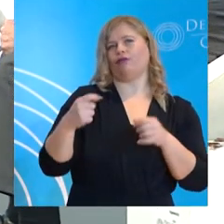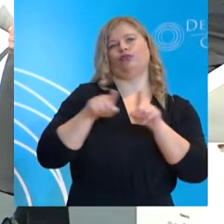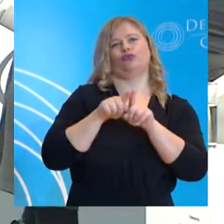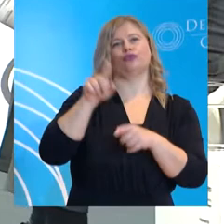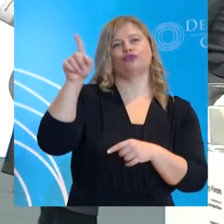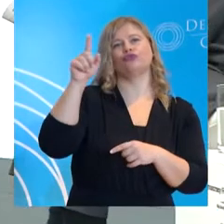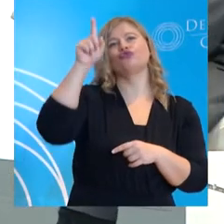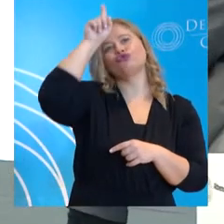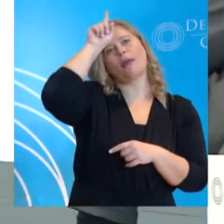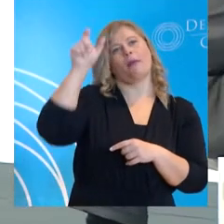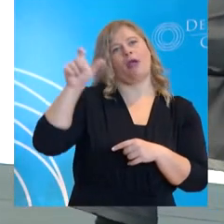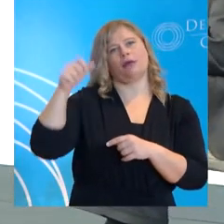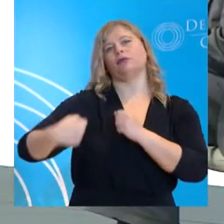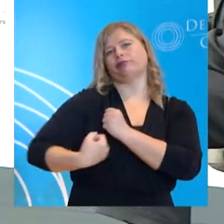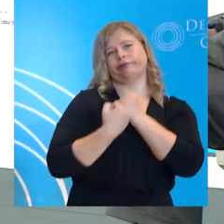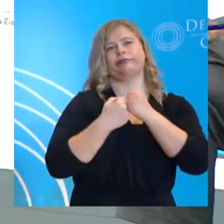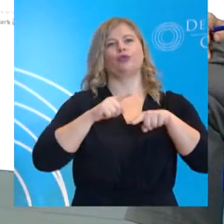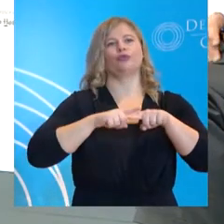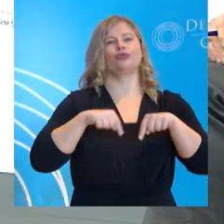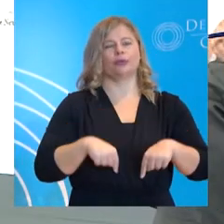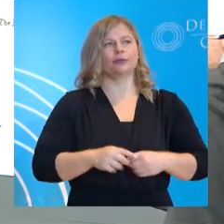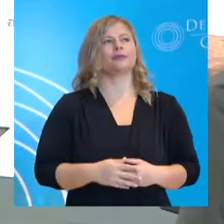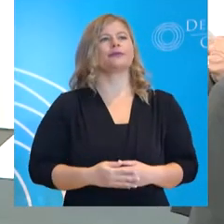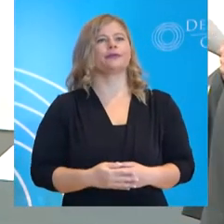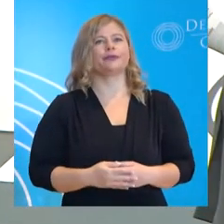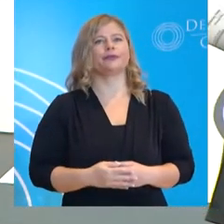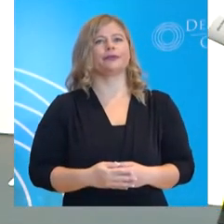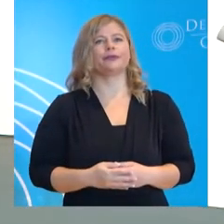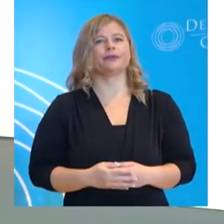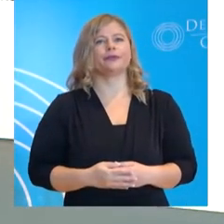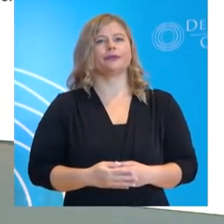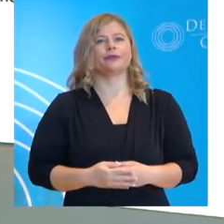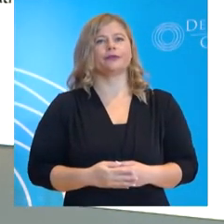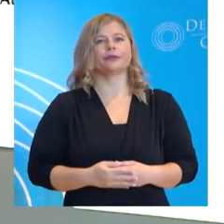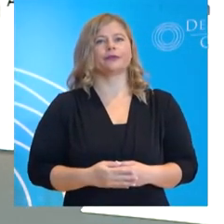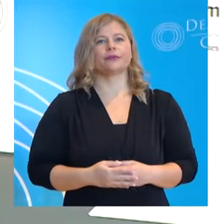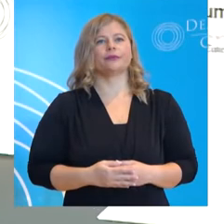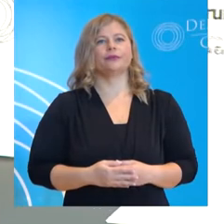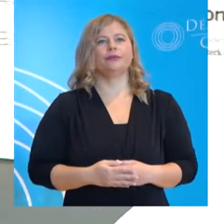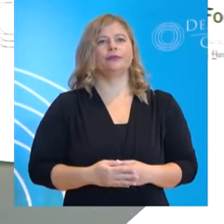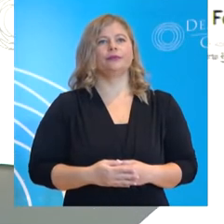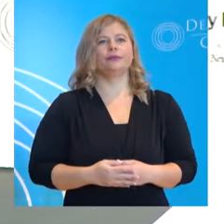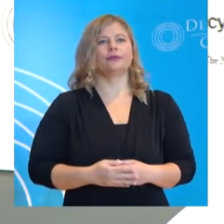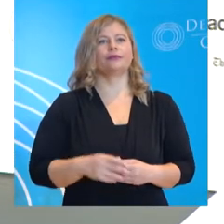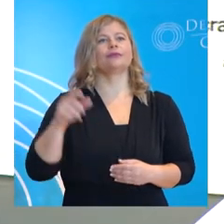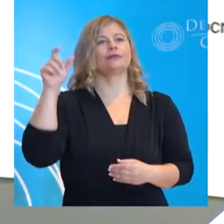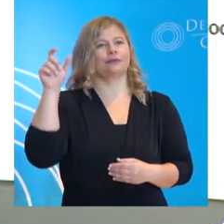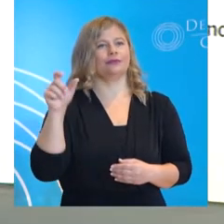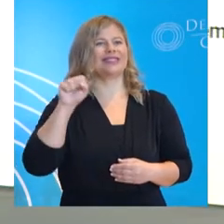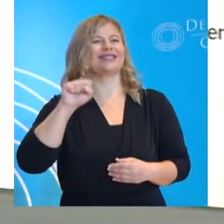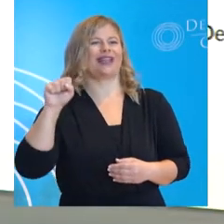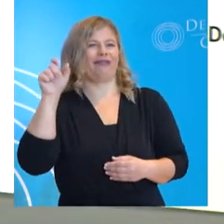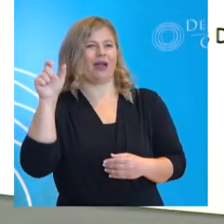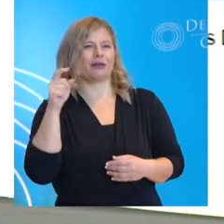mean, why, in the context of a NATO alliance, do you need another alliance? aren't you supposed to be allies anyway?